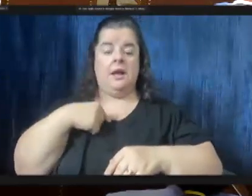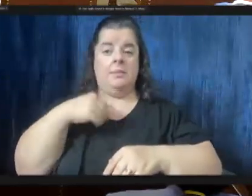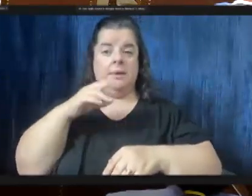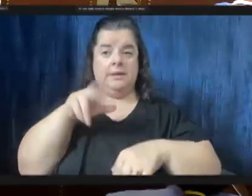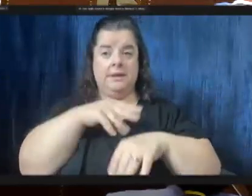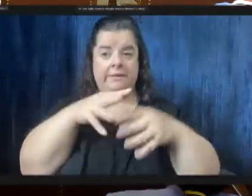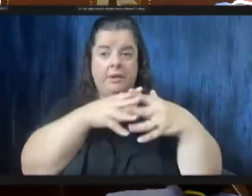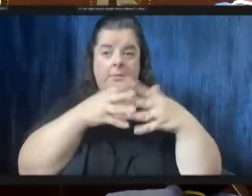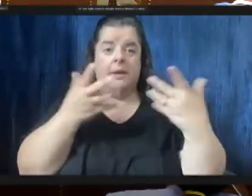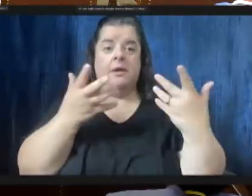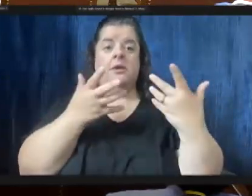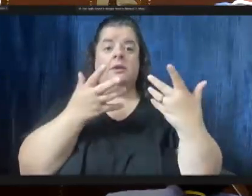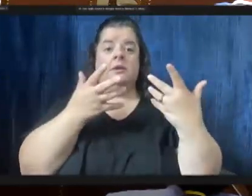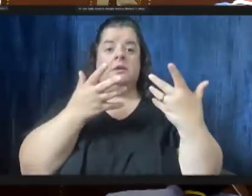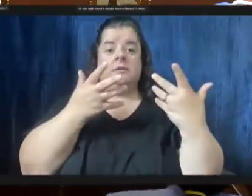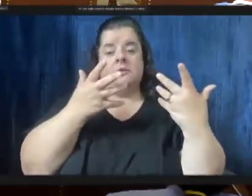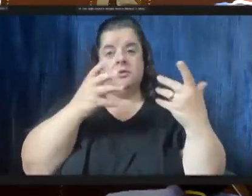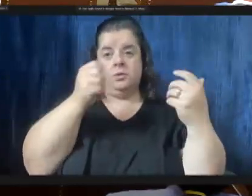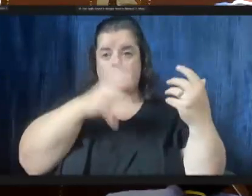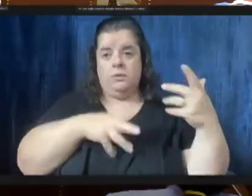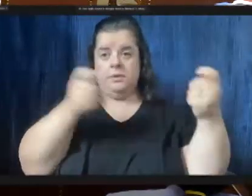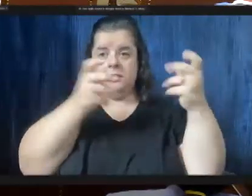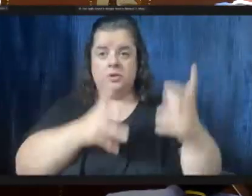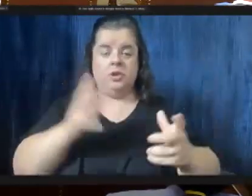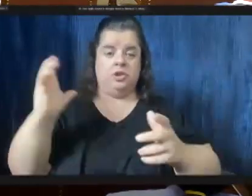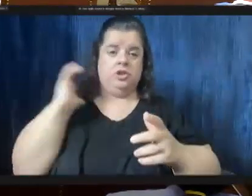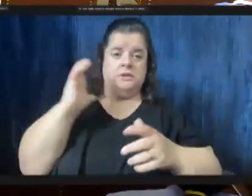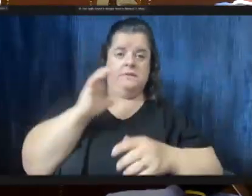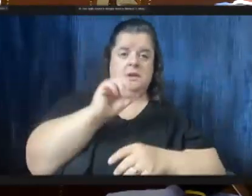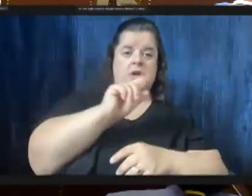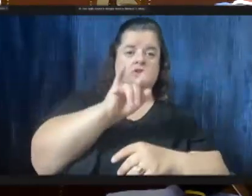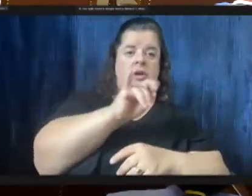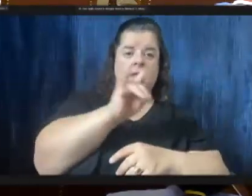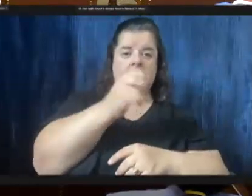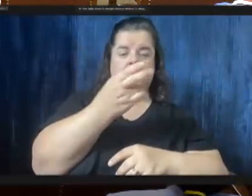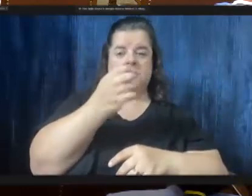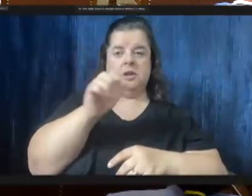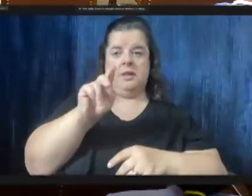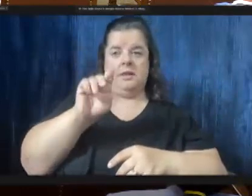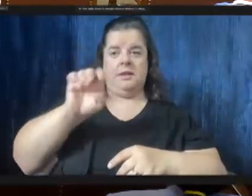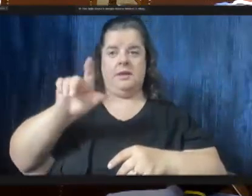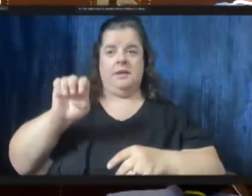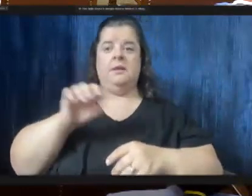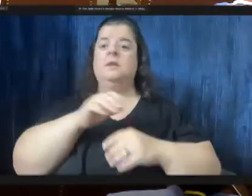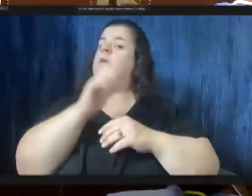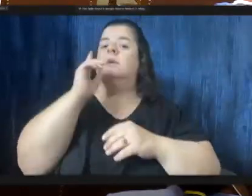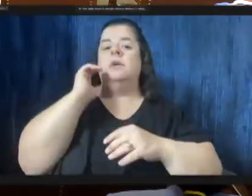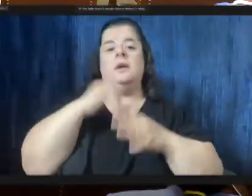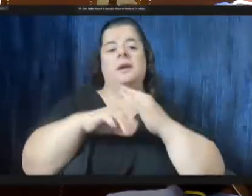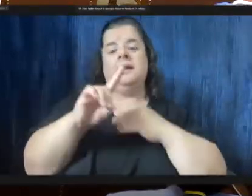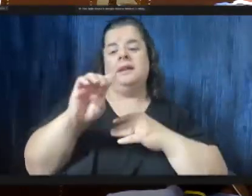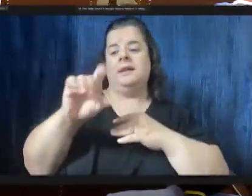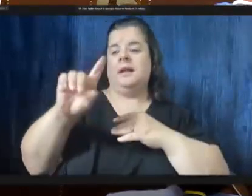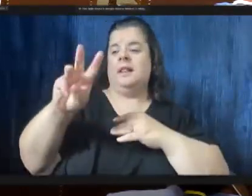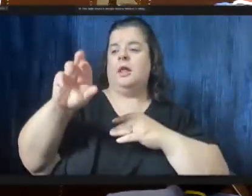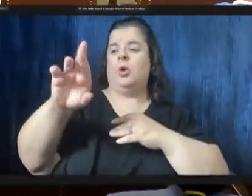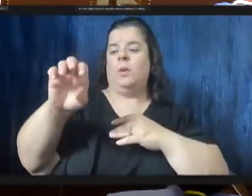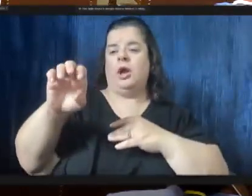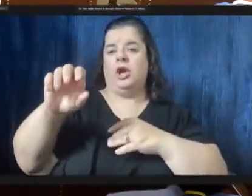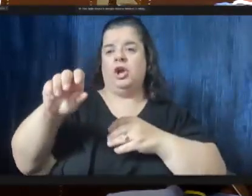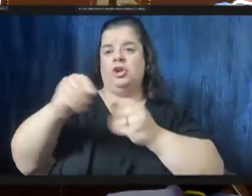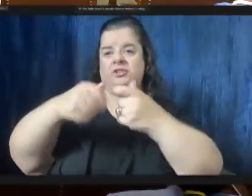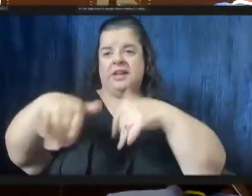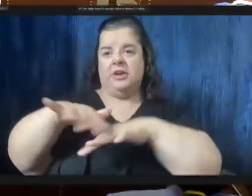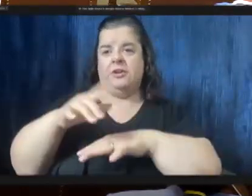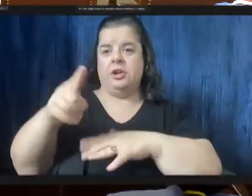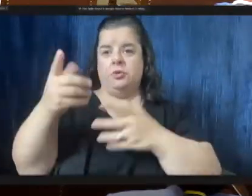American matriarch, and my title is Chief Yajalaji Chanal Ka'een, located in the Delaware Territory, as you